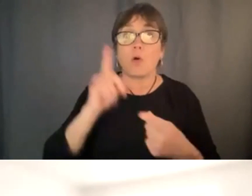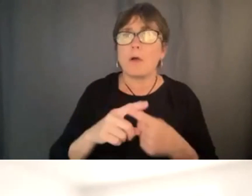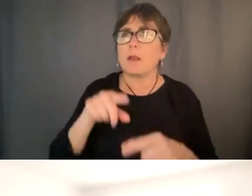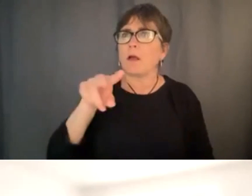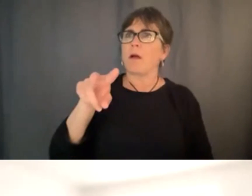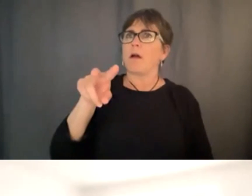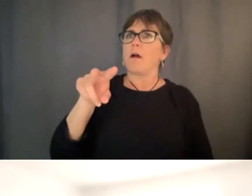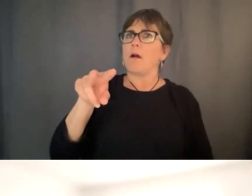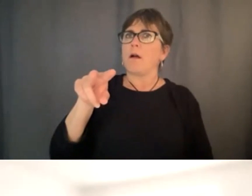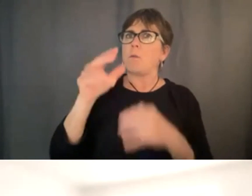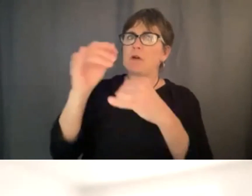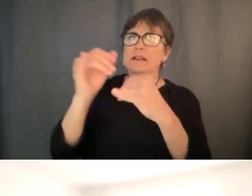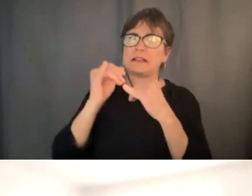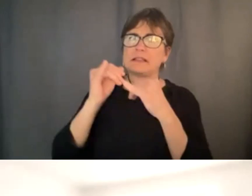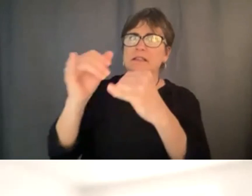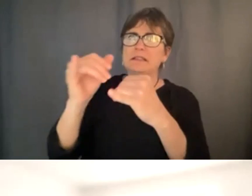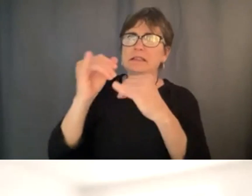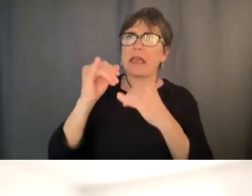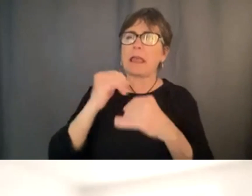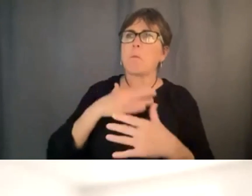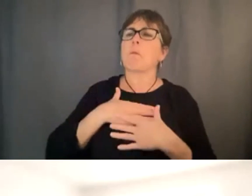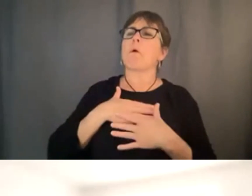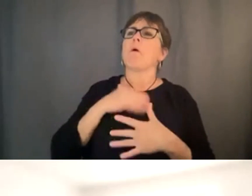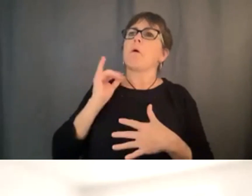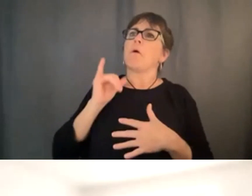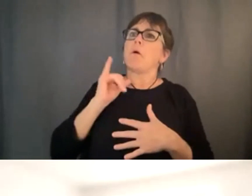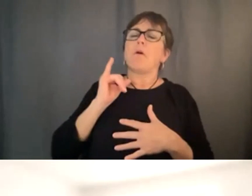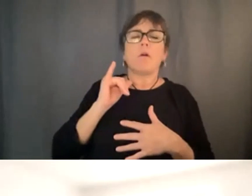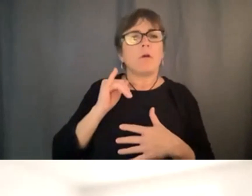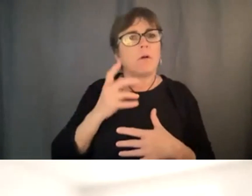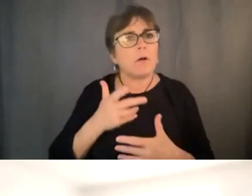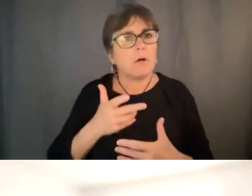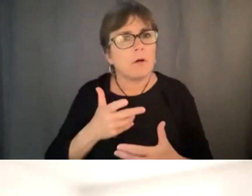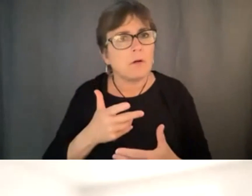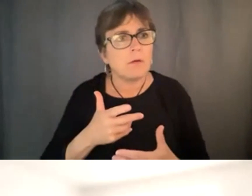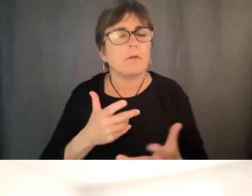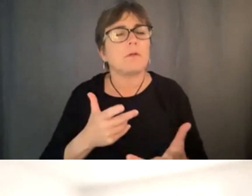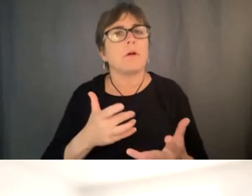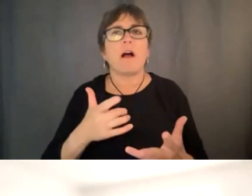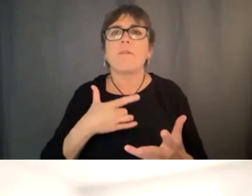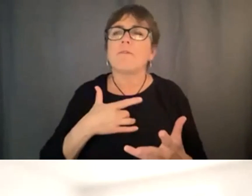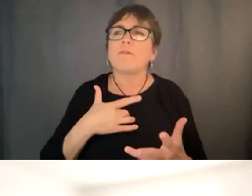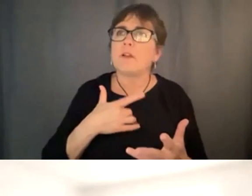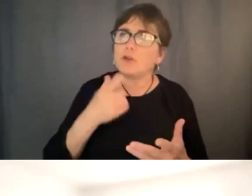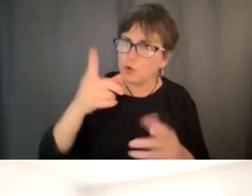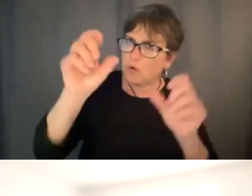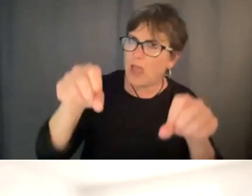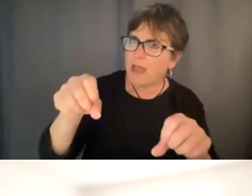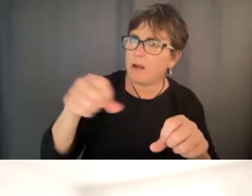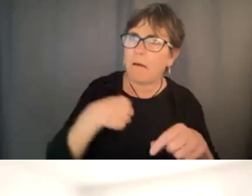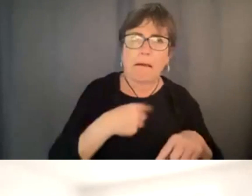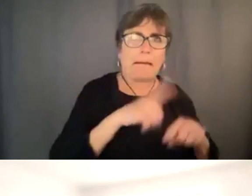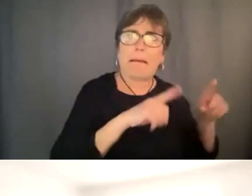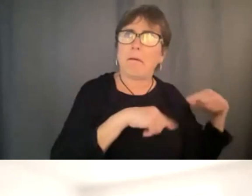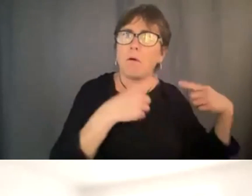see someone that's like them, it connects with them and they see possibilities, right? They see that and they can tell